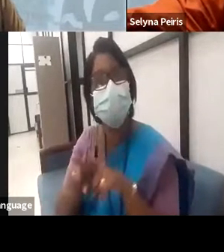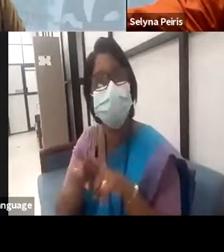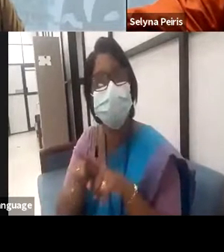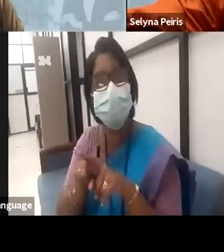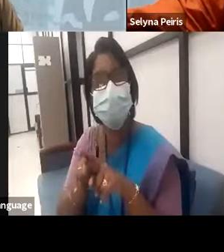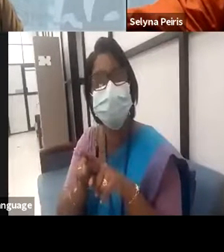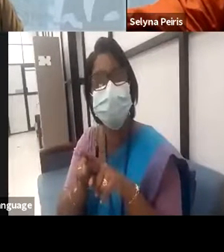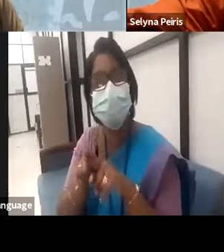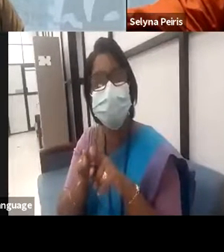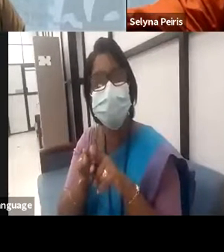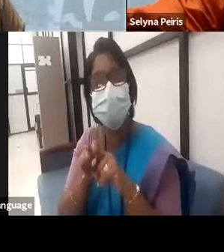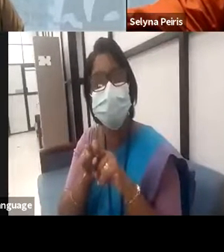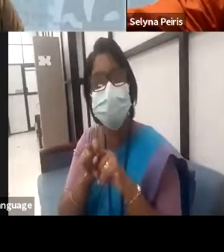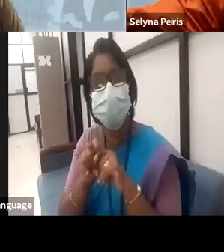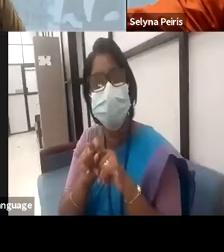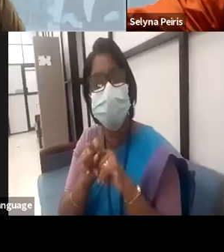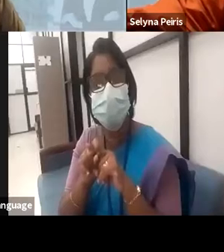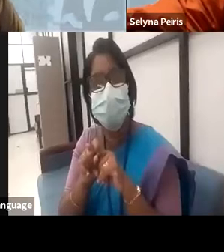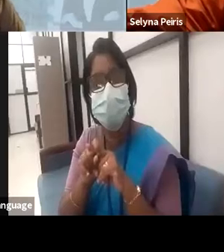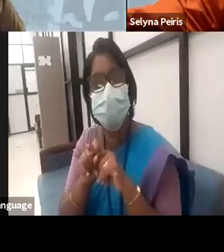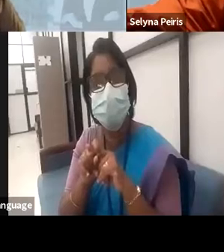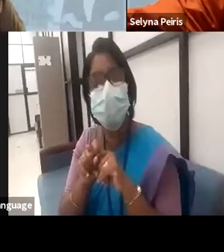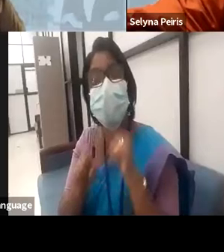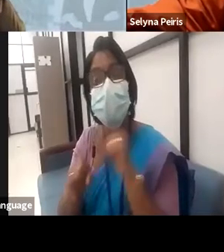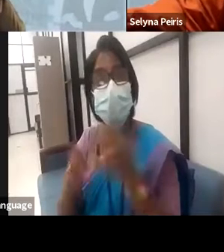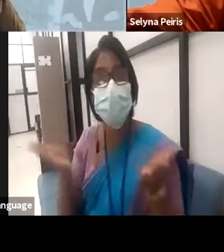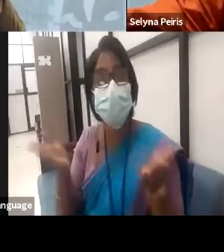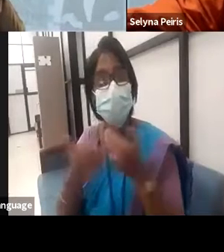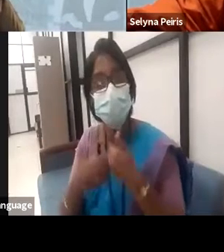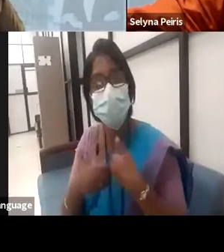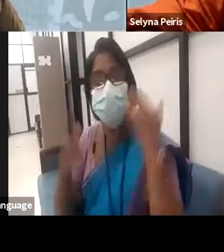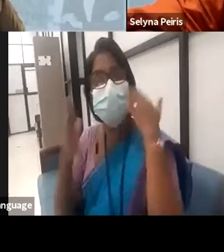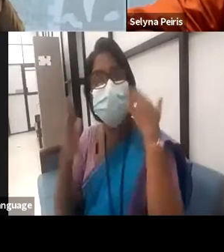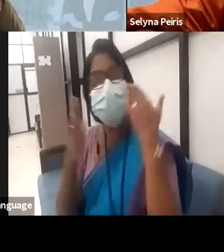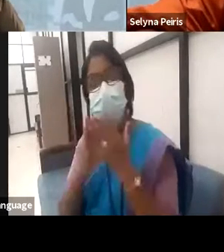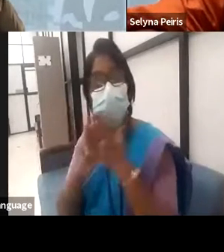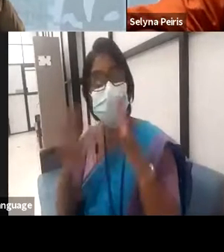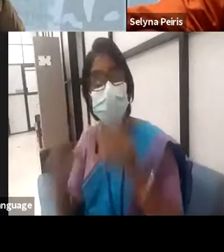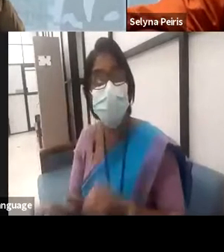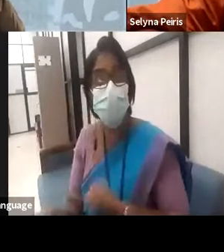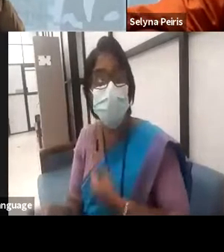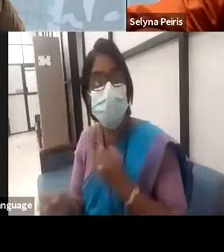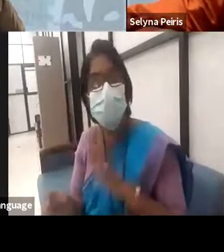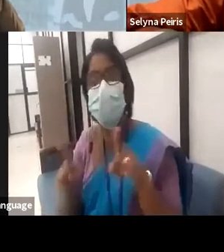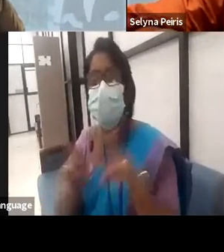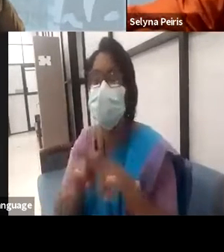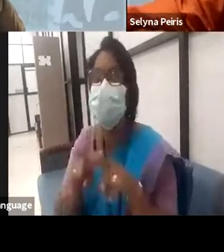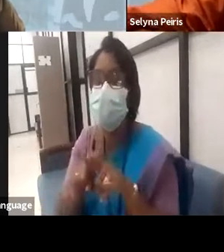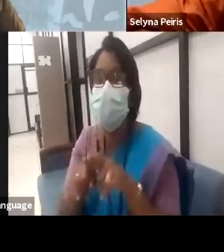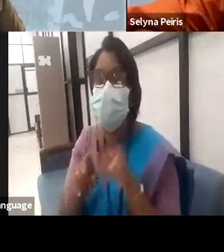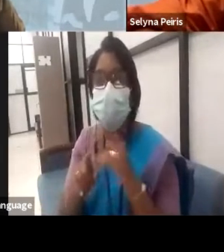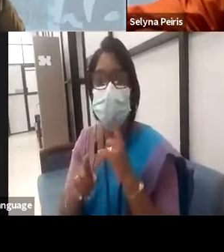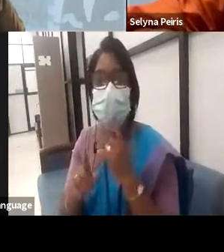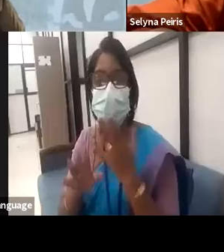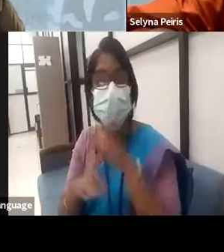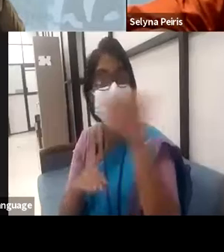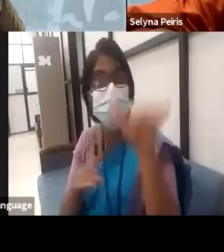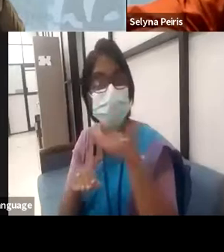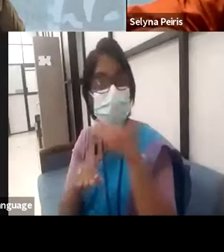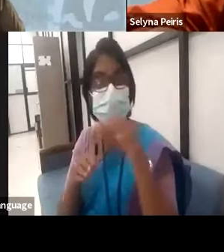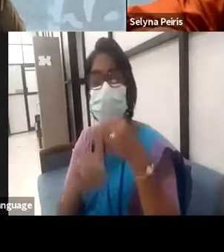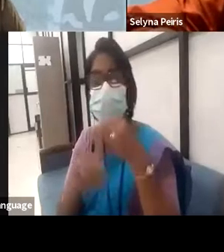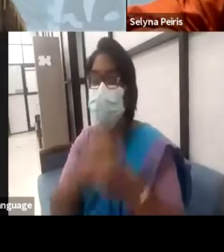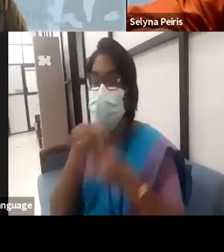are kindred spirits in the subject of social enterprise and SMEs. Now, these